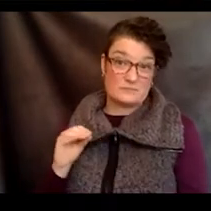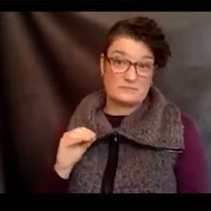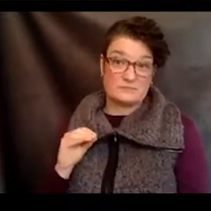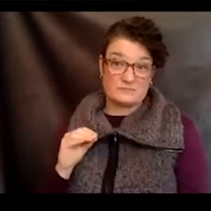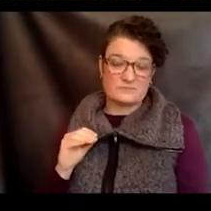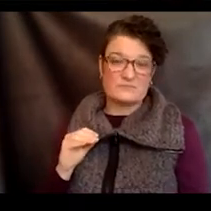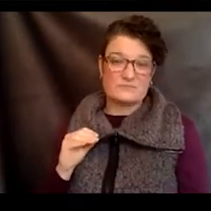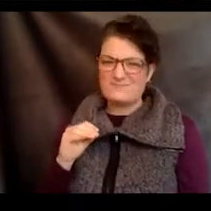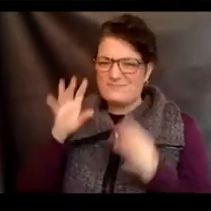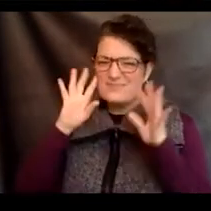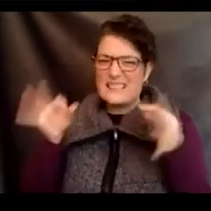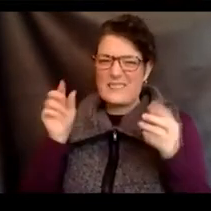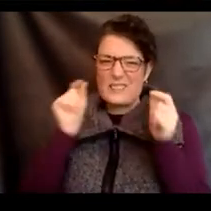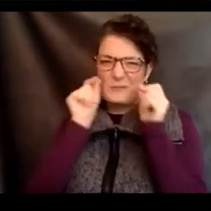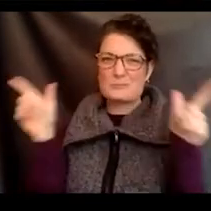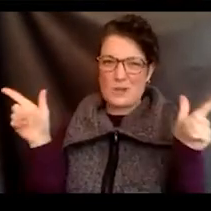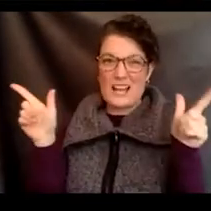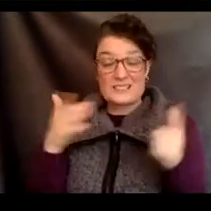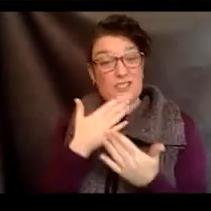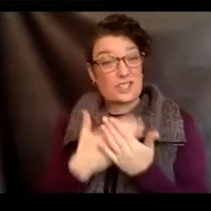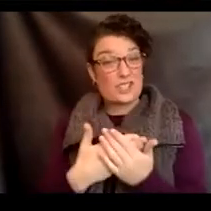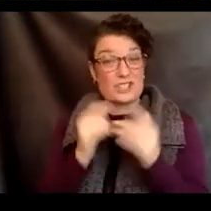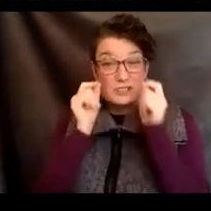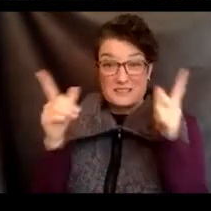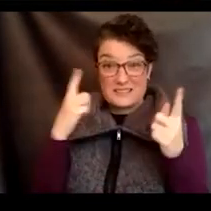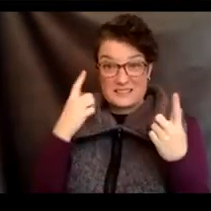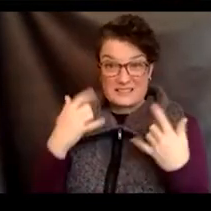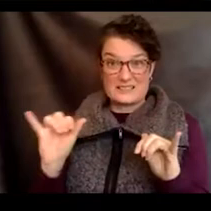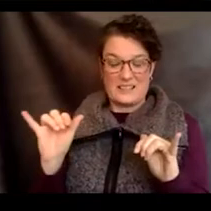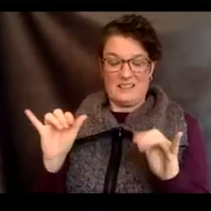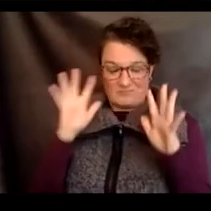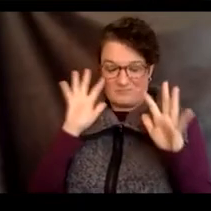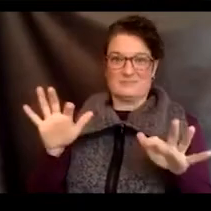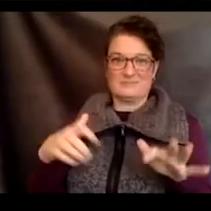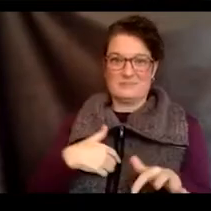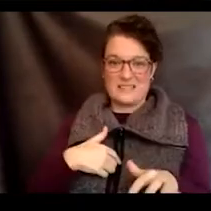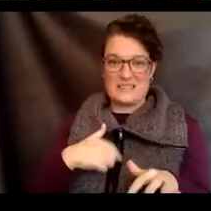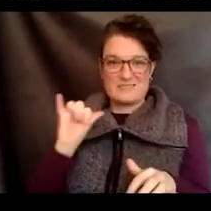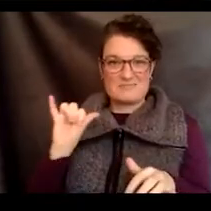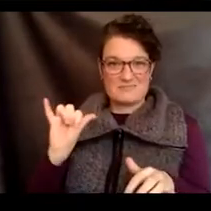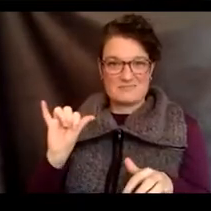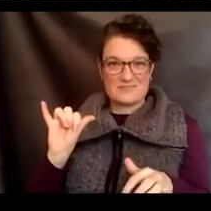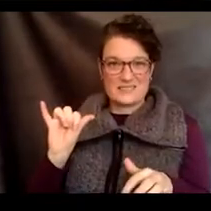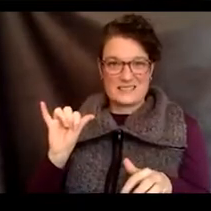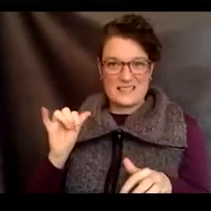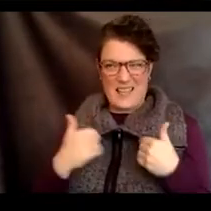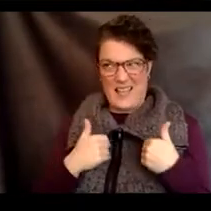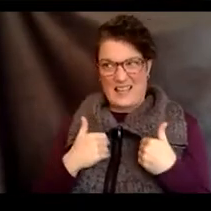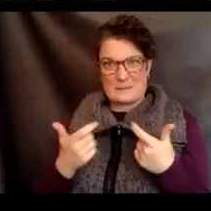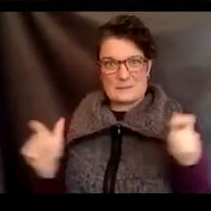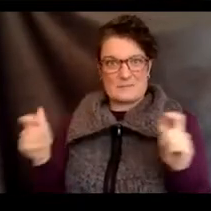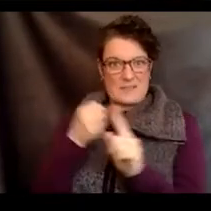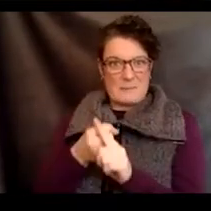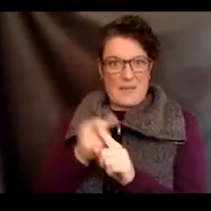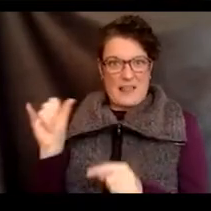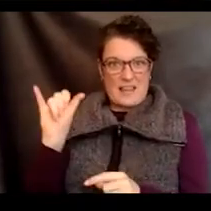Definitely was a surprise, a good surprise. I think it still takes me by surprise that it has the impact that it does on a lot of